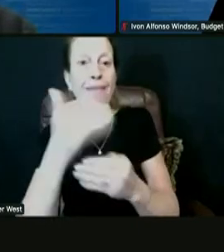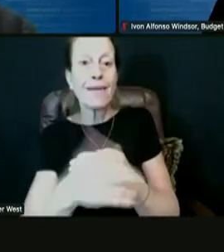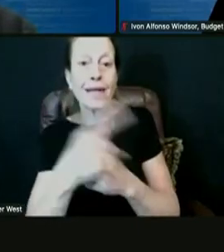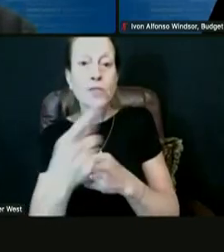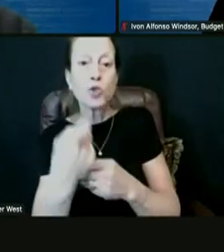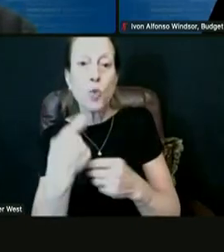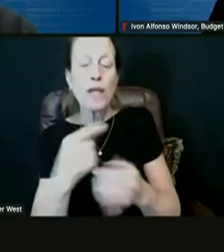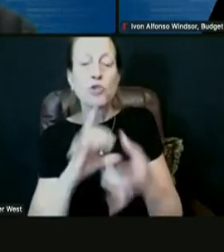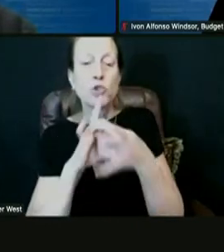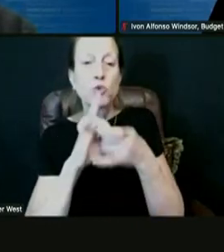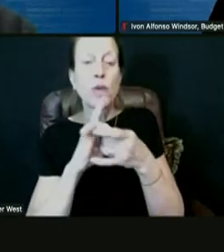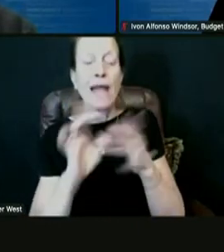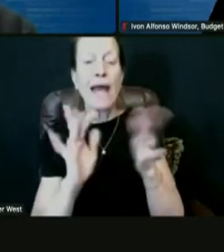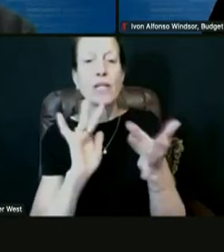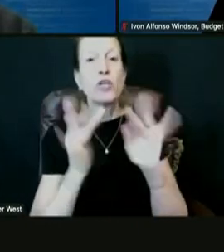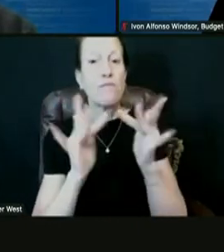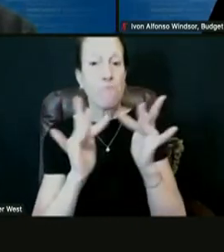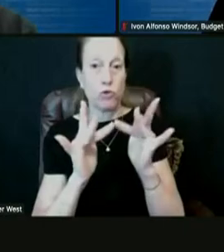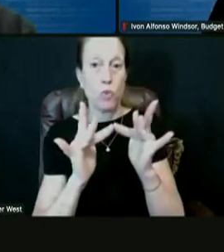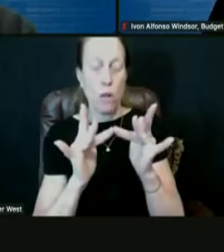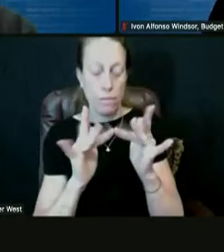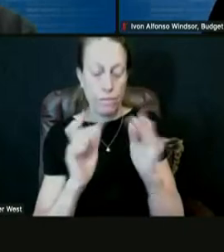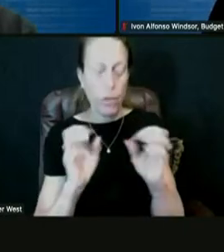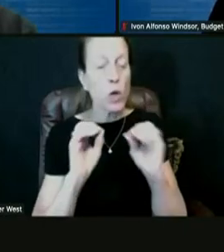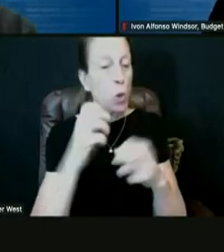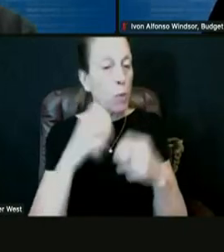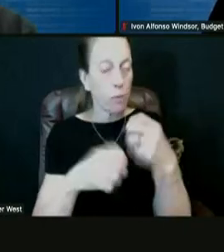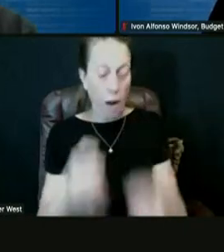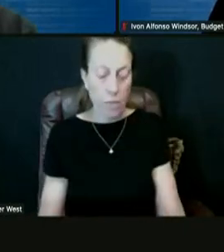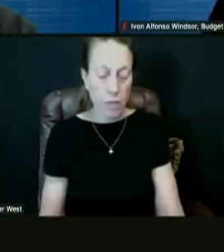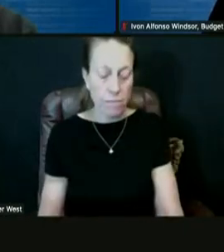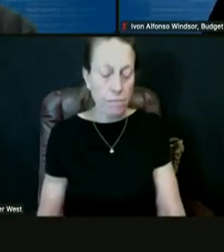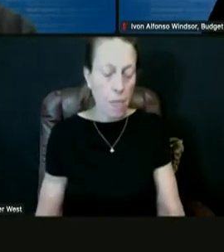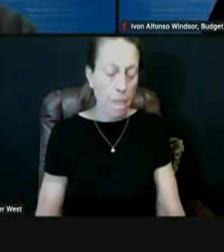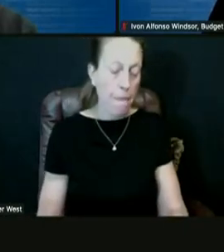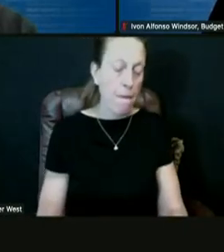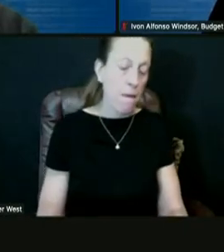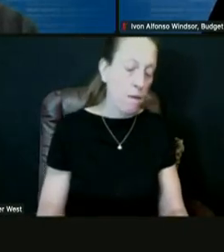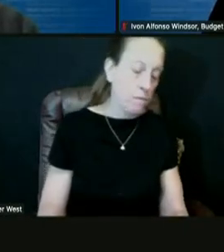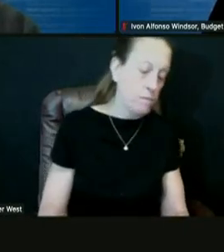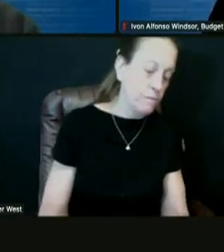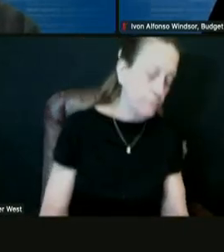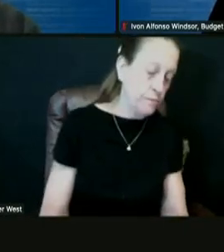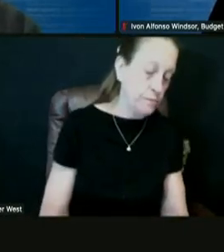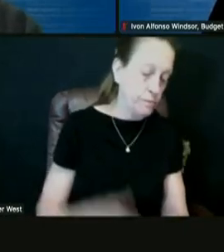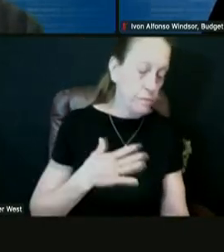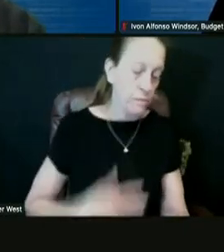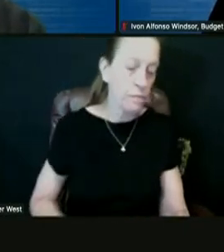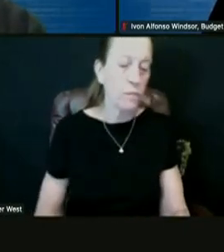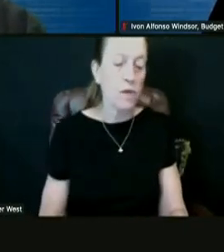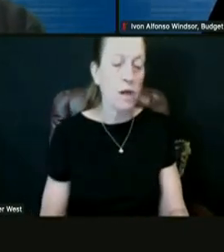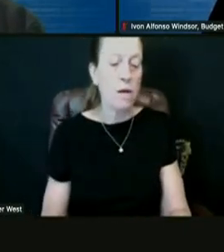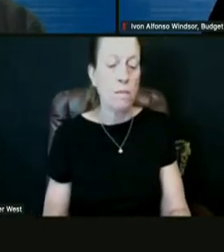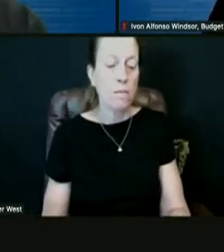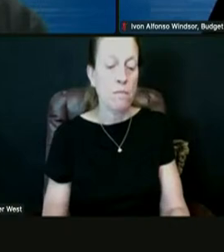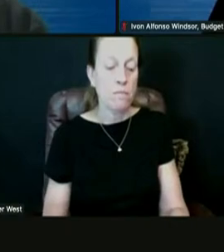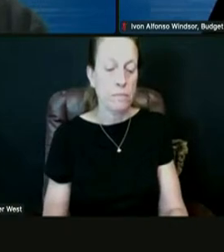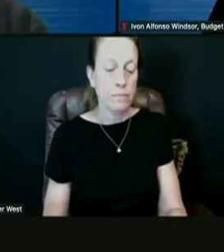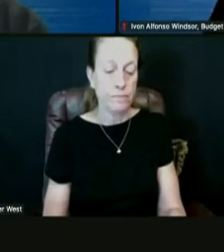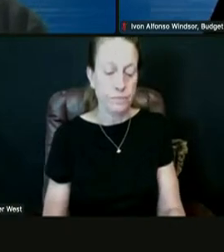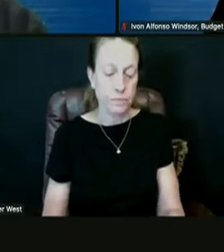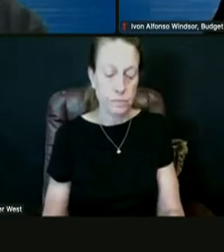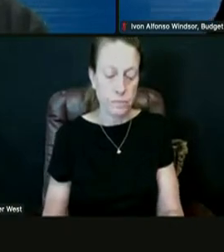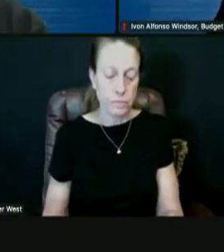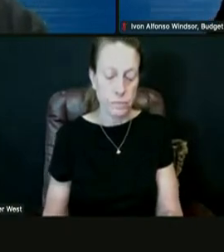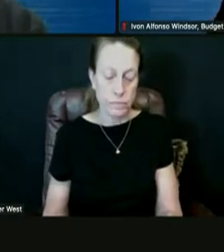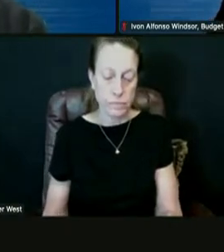that. Go right ahead. No problem. So this one is asking about virtual classes when we have bad weather. The question